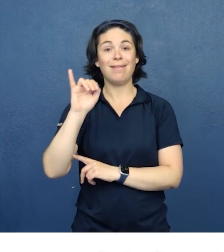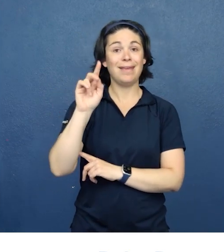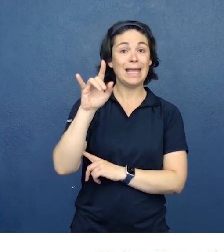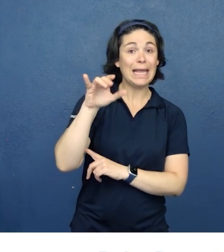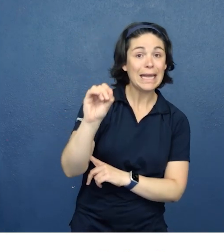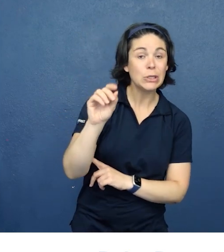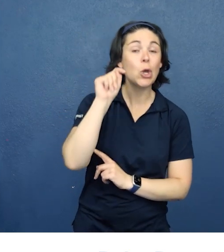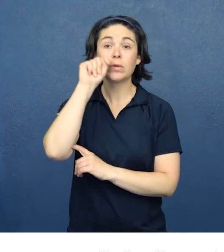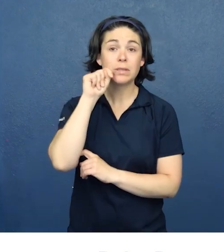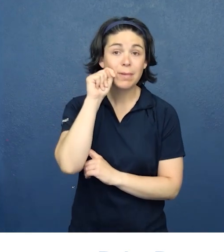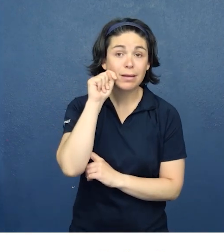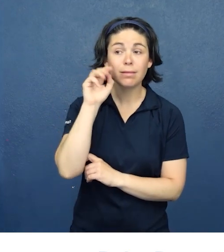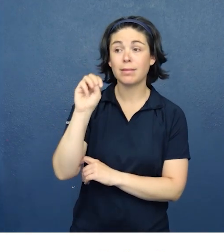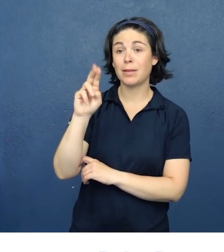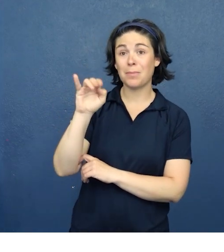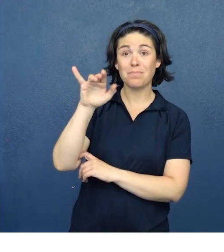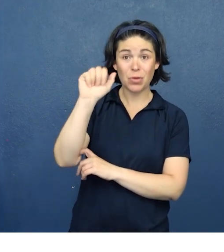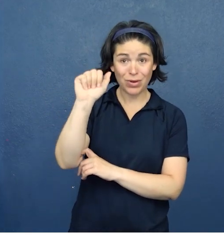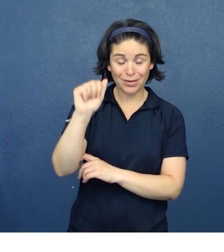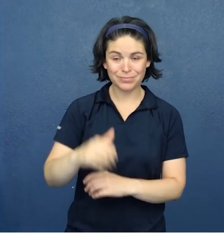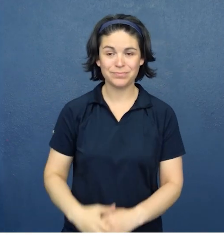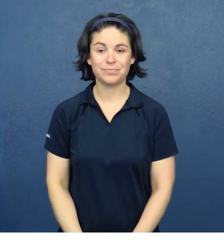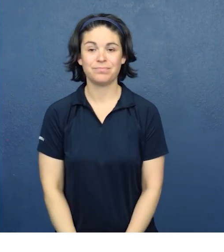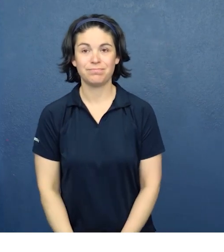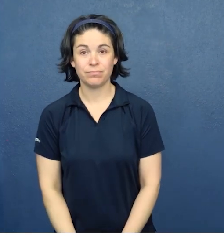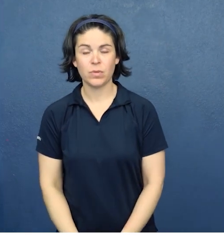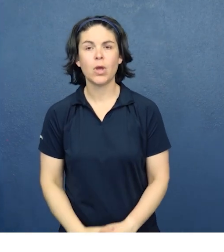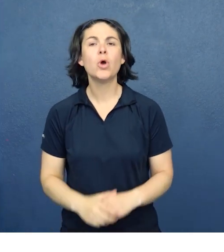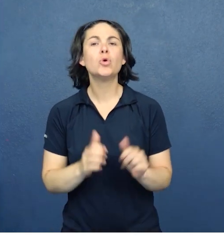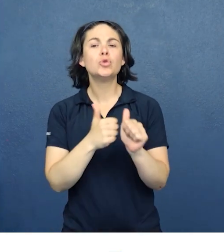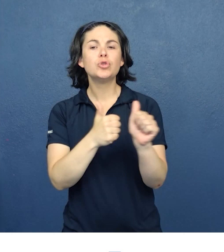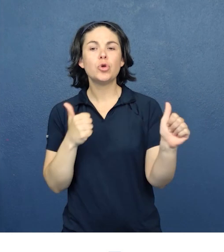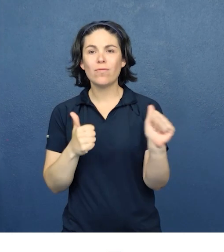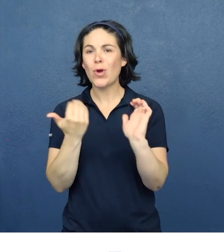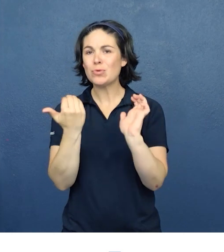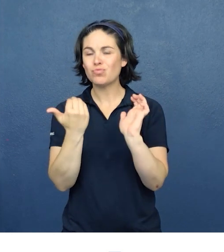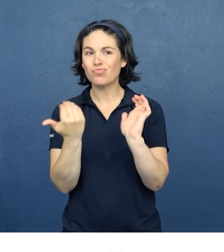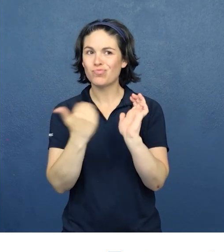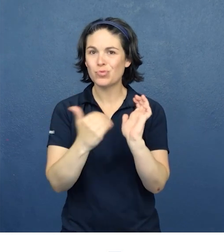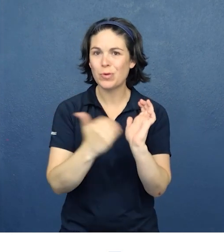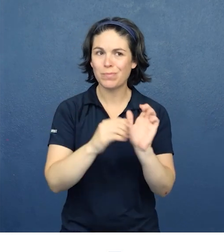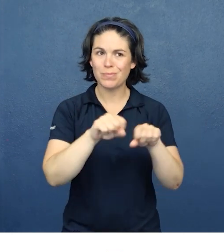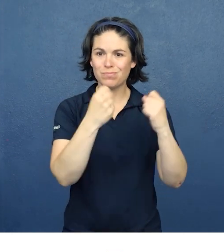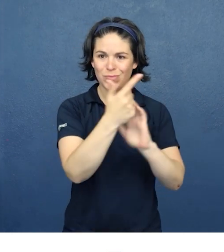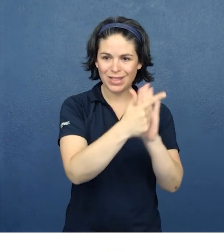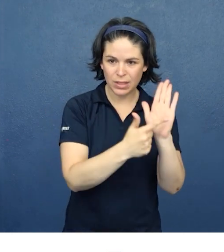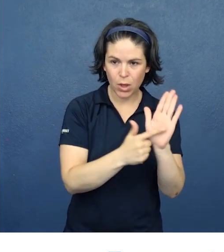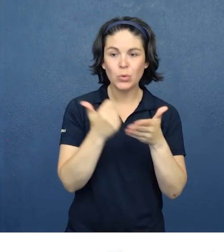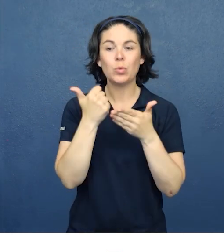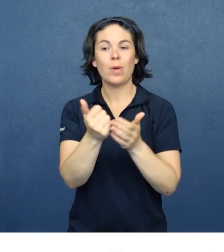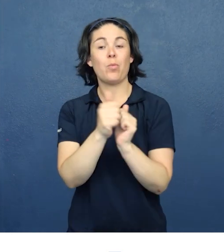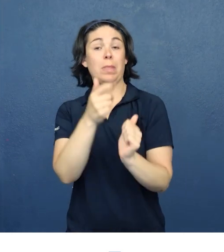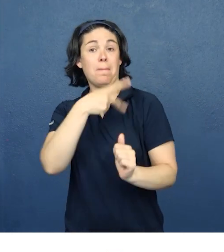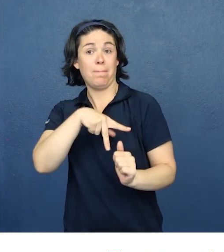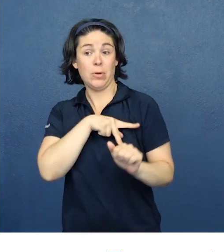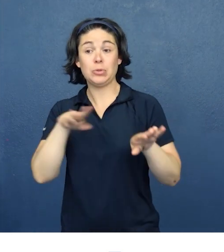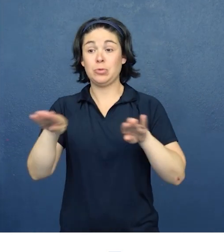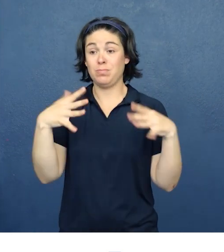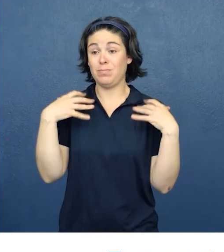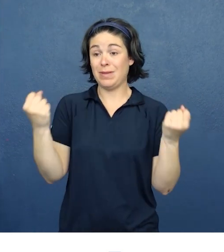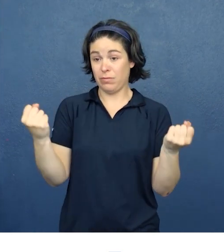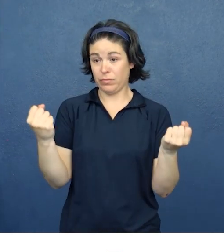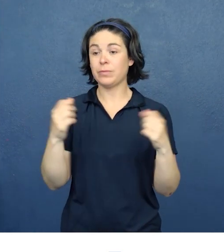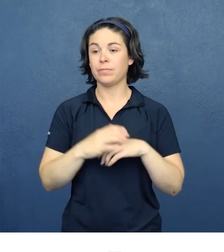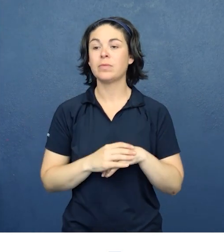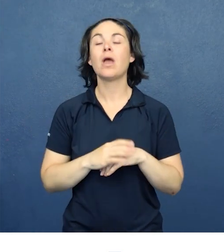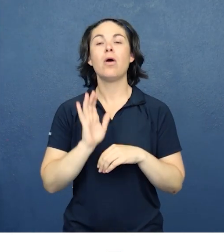Indio, Temecula, and Murrieta. To prevent recidivism and assist with personal behavioral health recovery, our